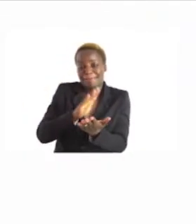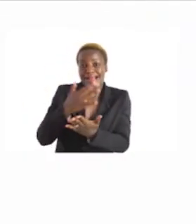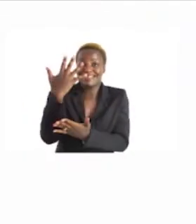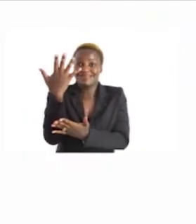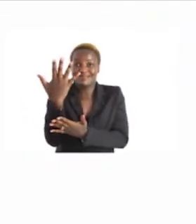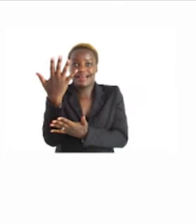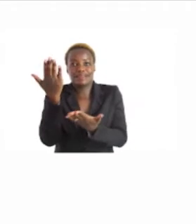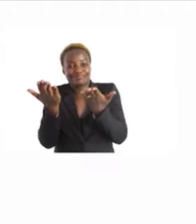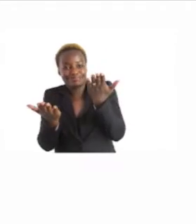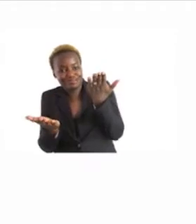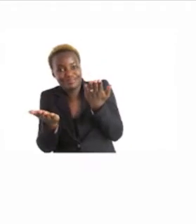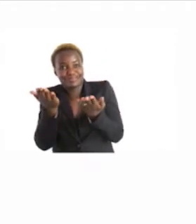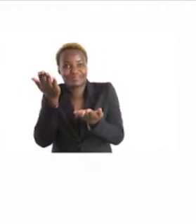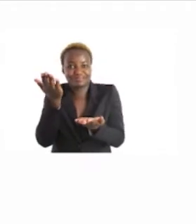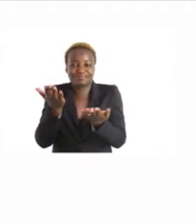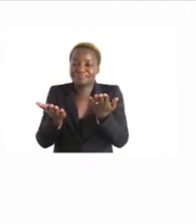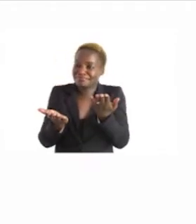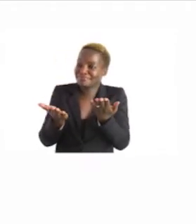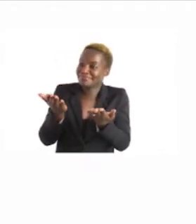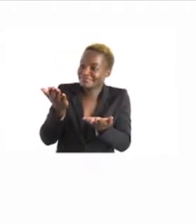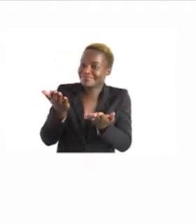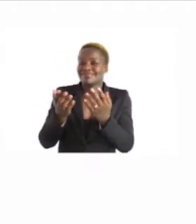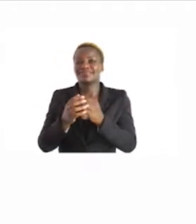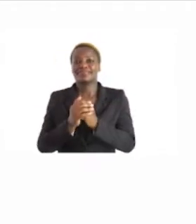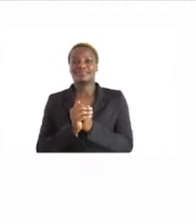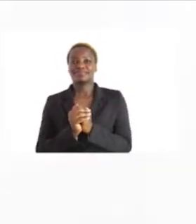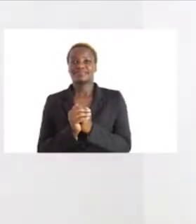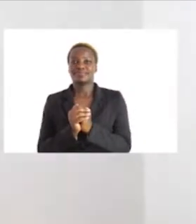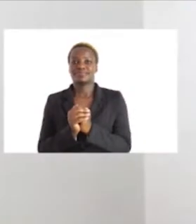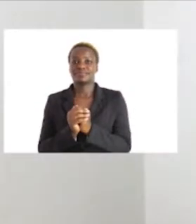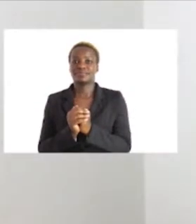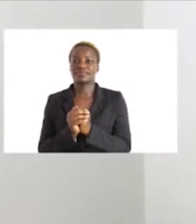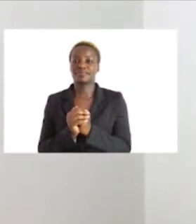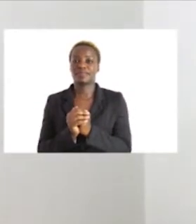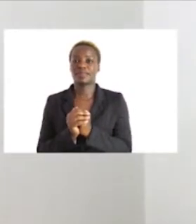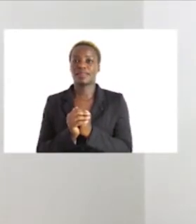will focus on comparisons. Okay. Come, Leandre, quickly.